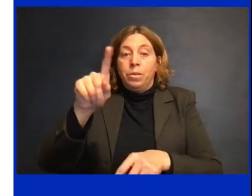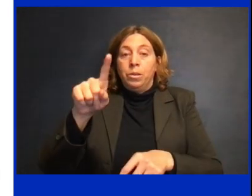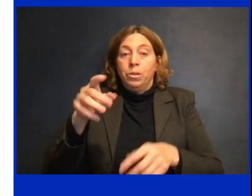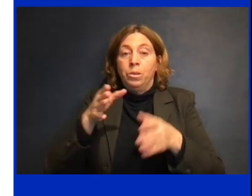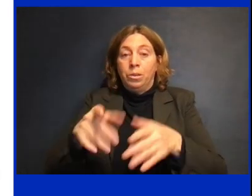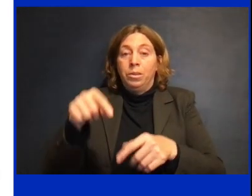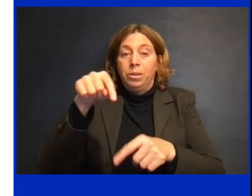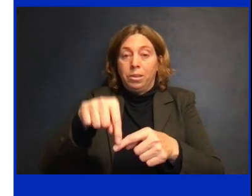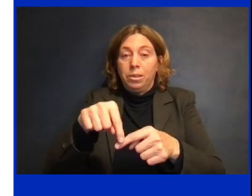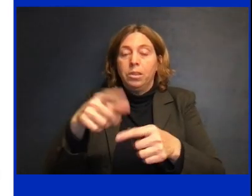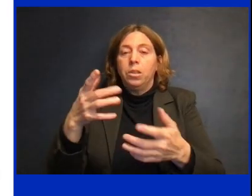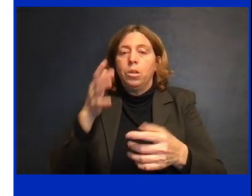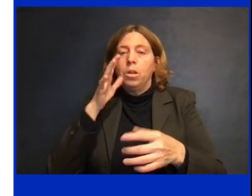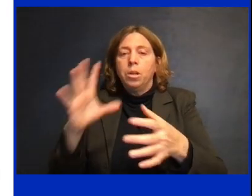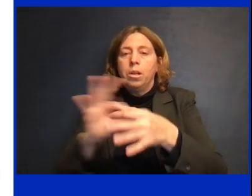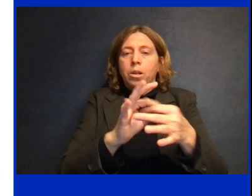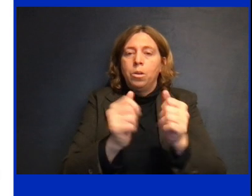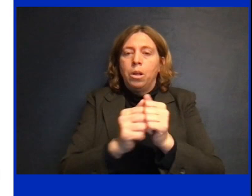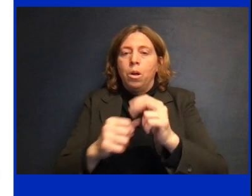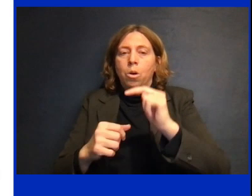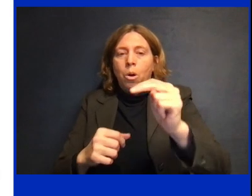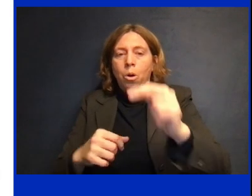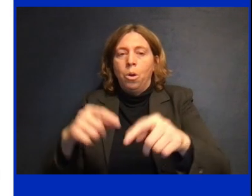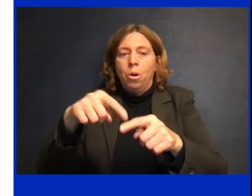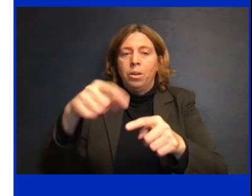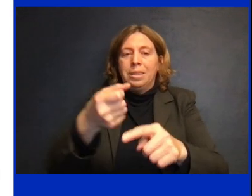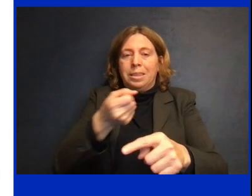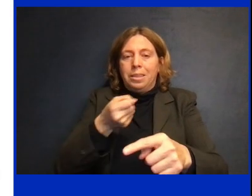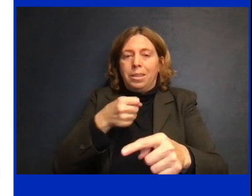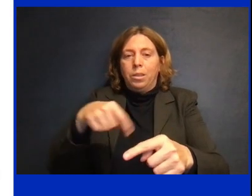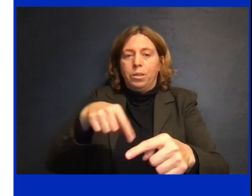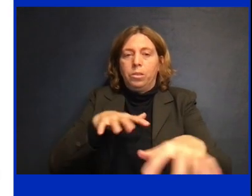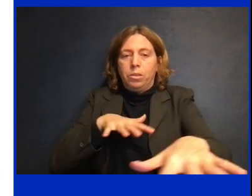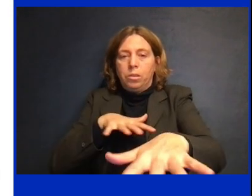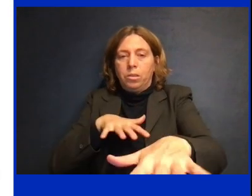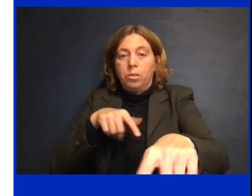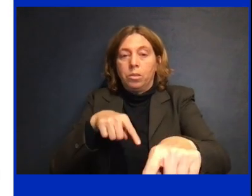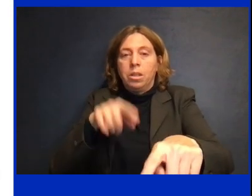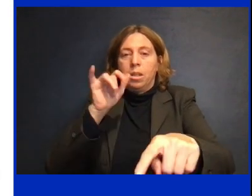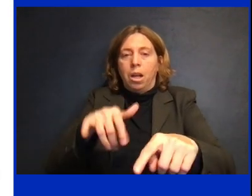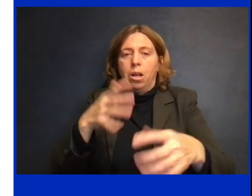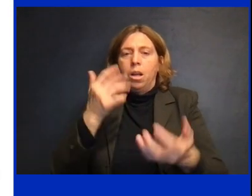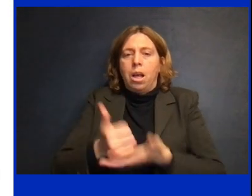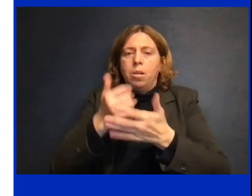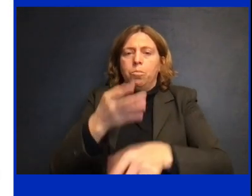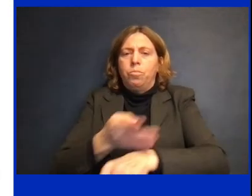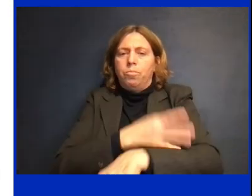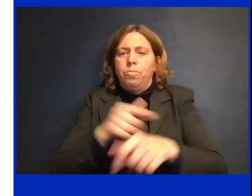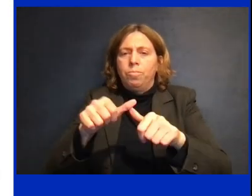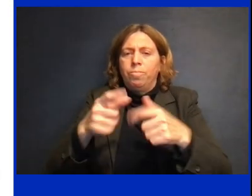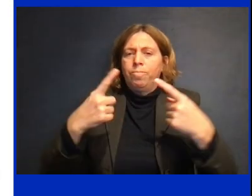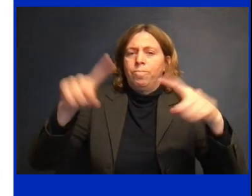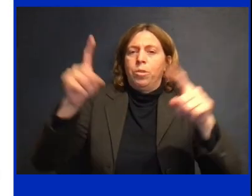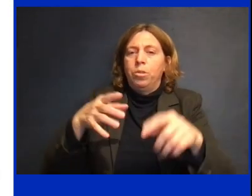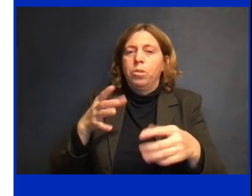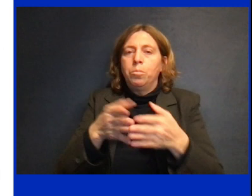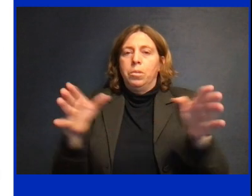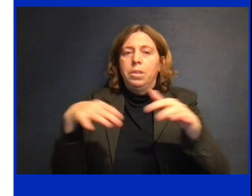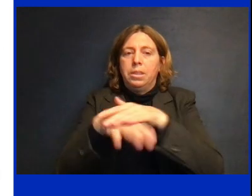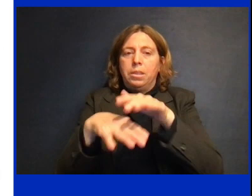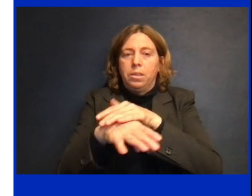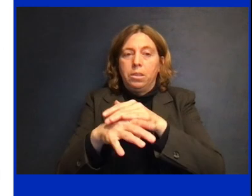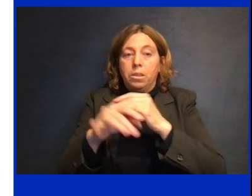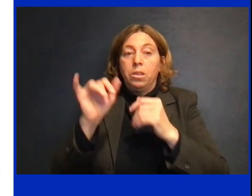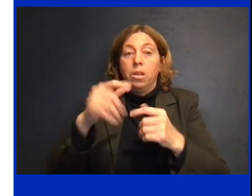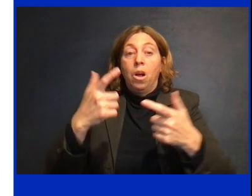41st Street will create a linkage of a north and south wing, increasing operational efficiency and public access.